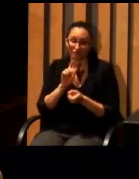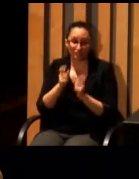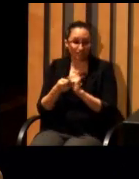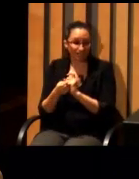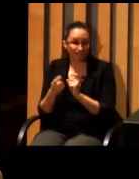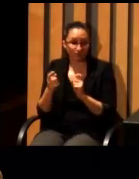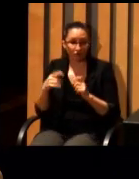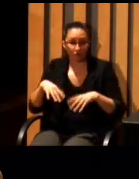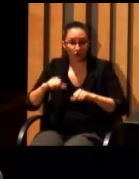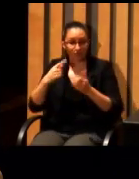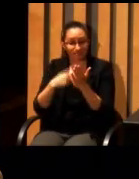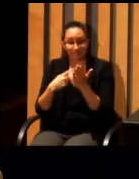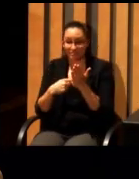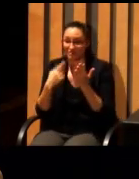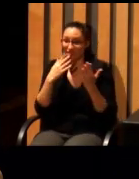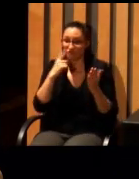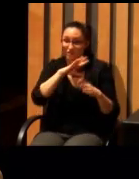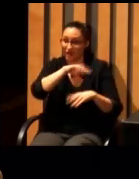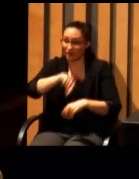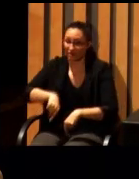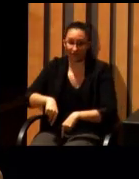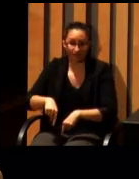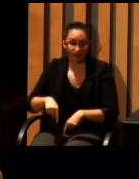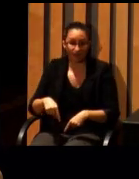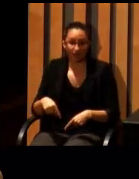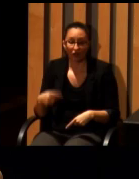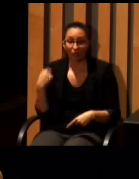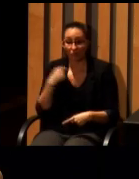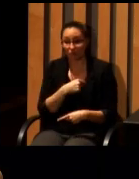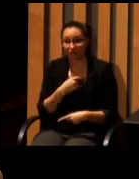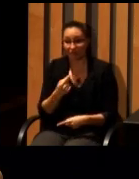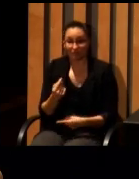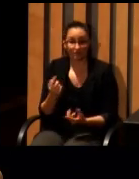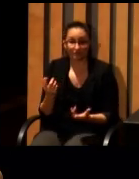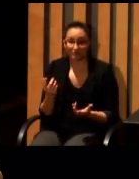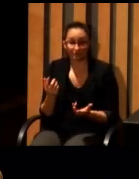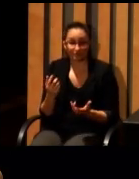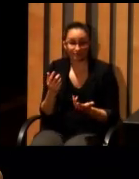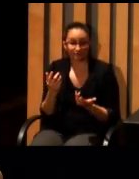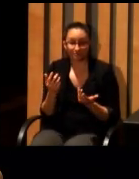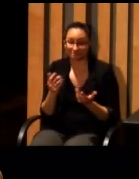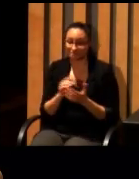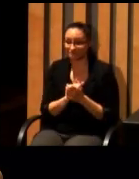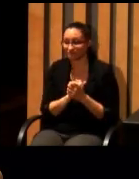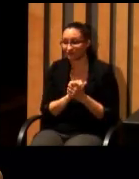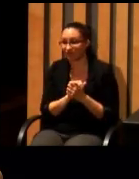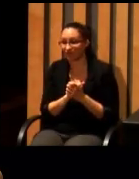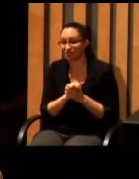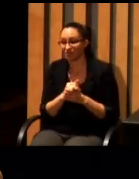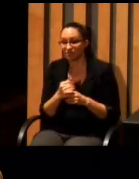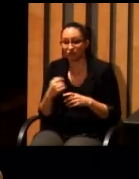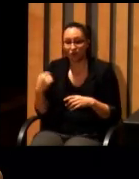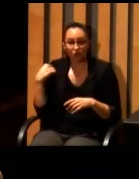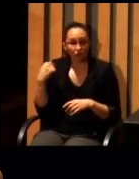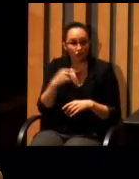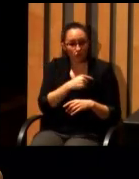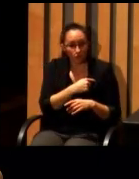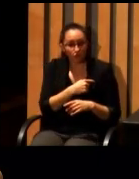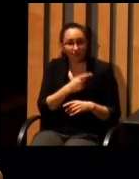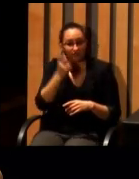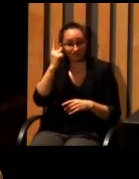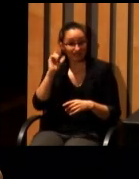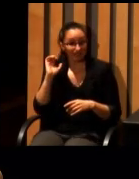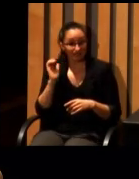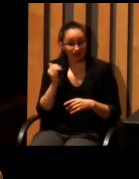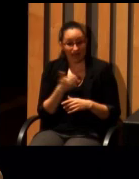I want to thank you all for participating in it. We make knowledge, right, through the enterprise and the kinds of scholarship that we do here